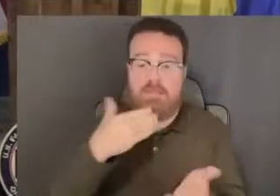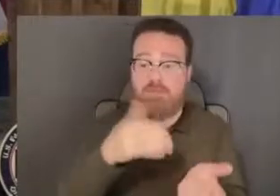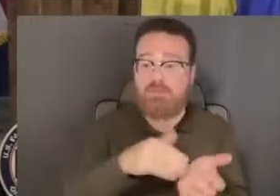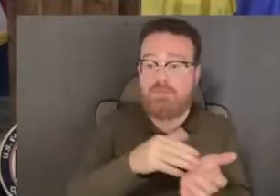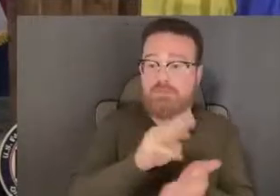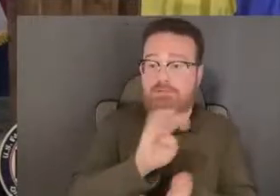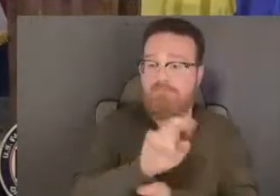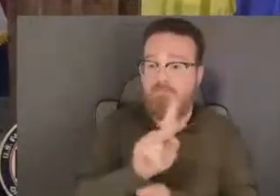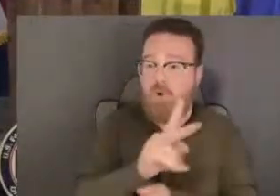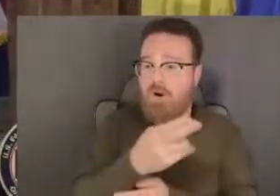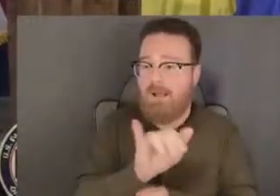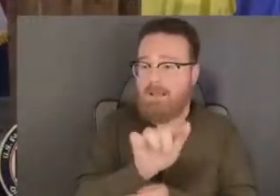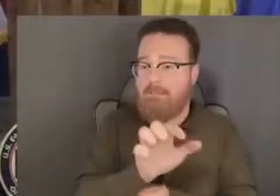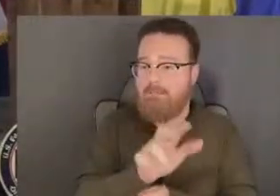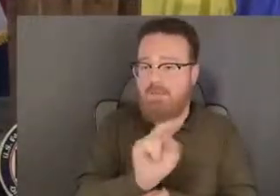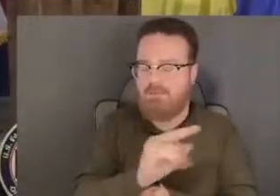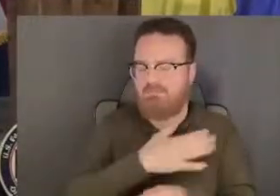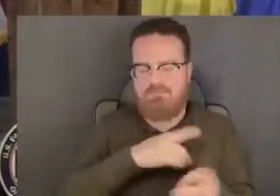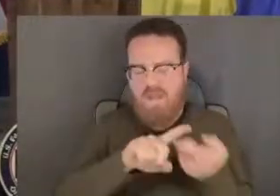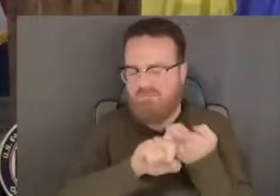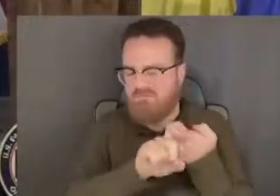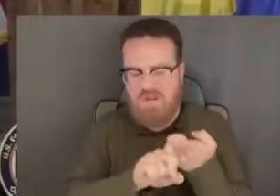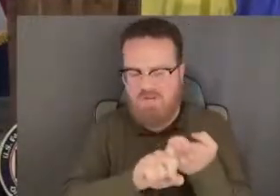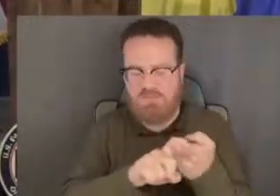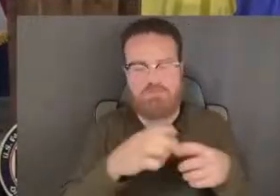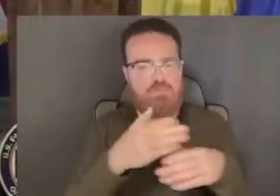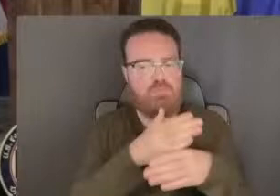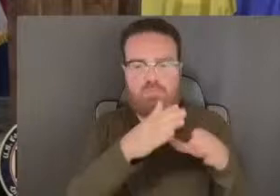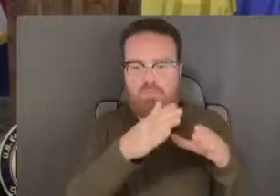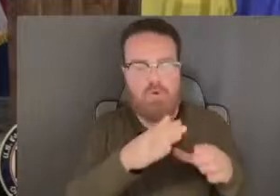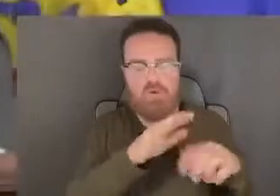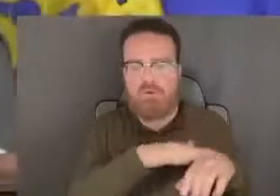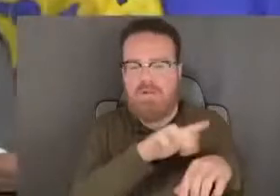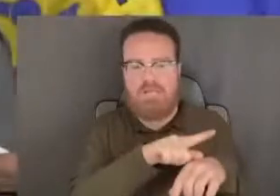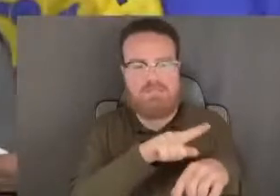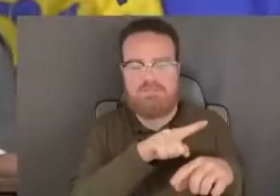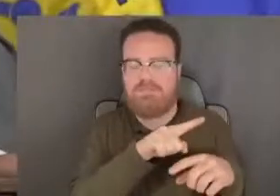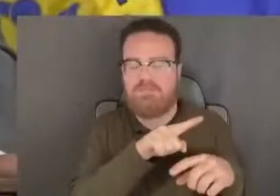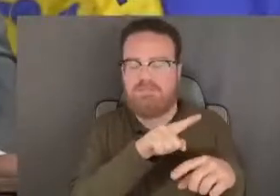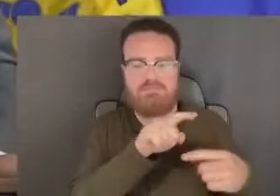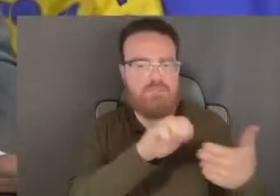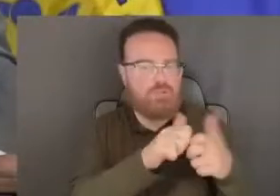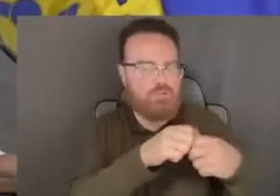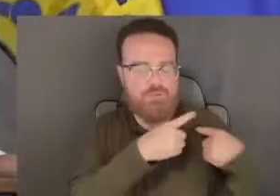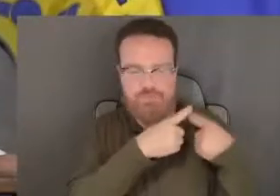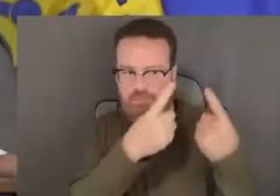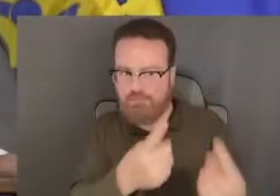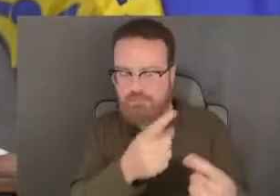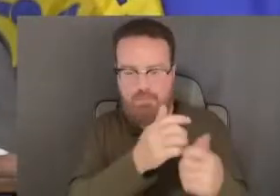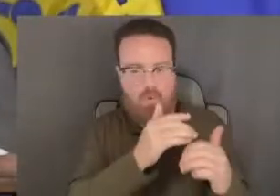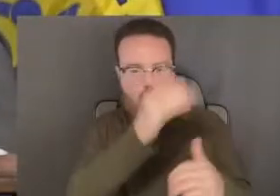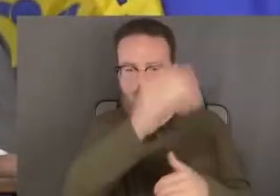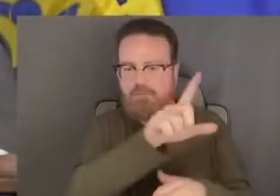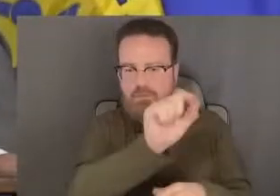friend and partner on these issues for over 20 years. Thanks, Vonnie